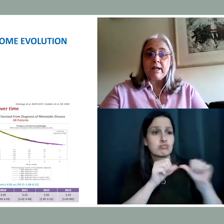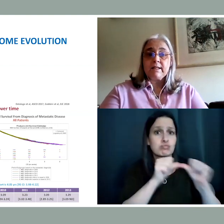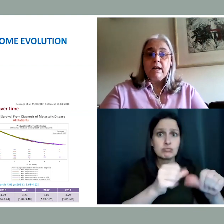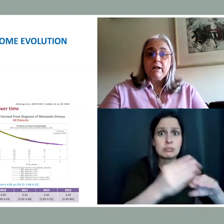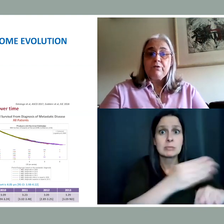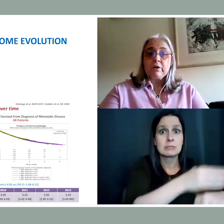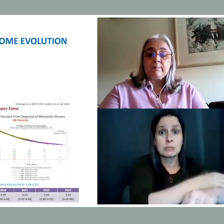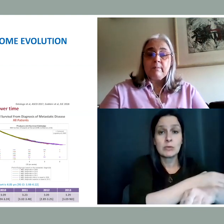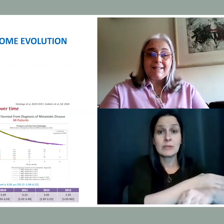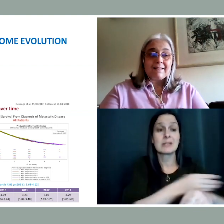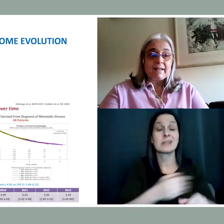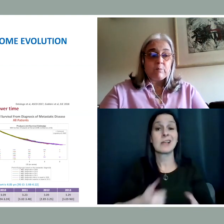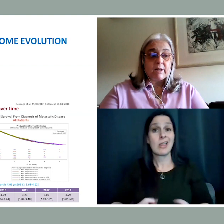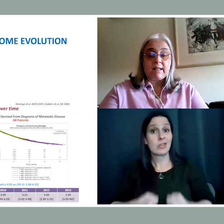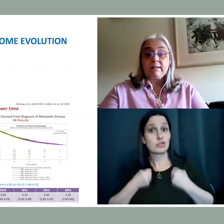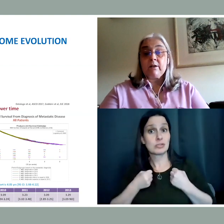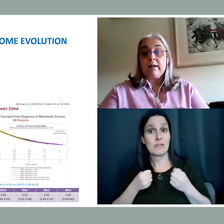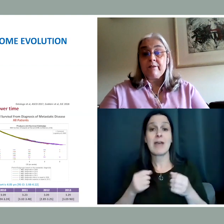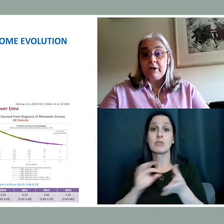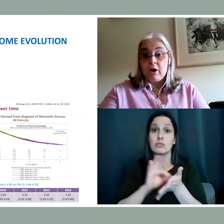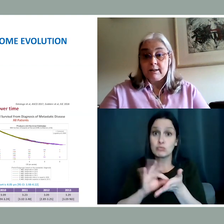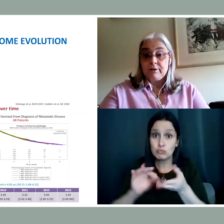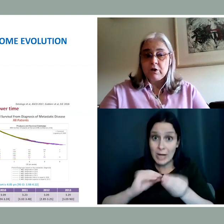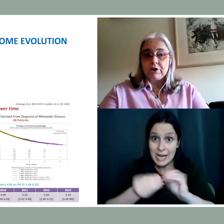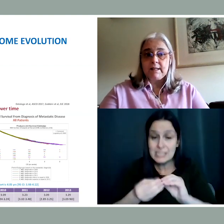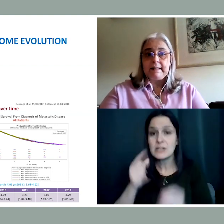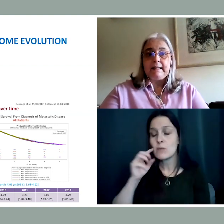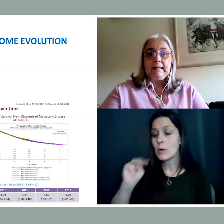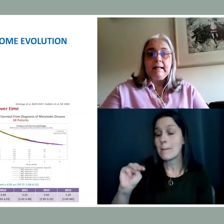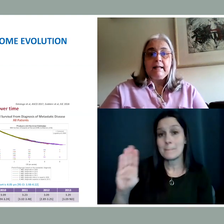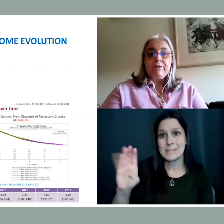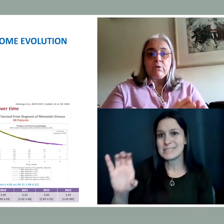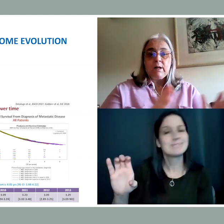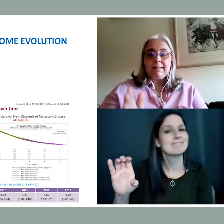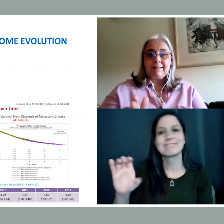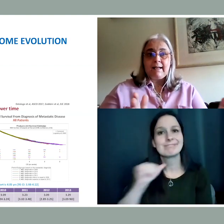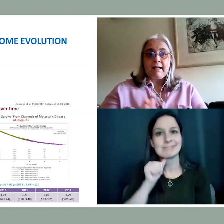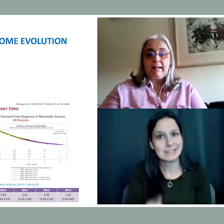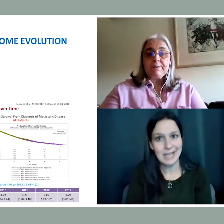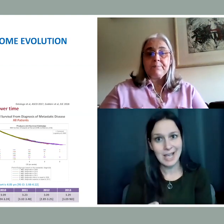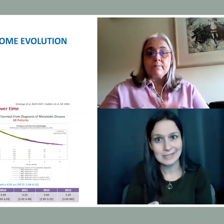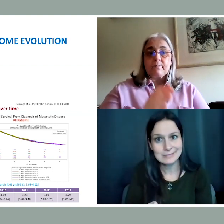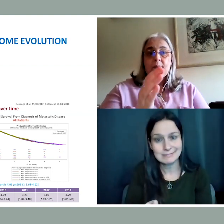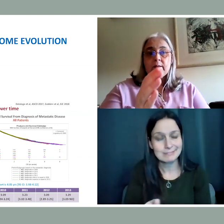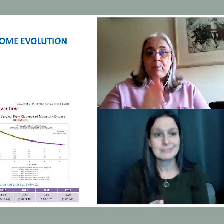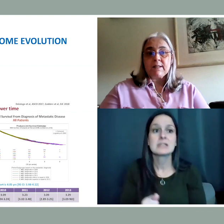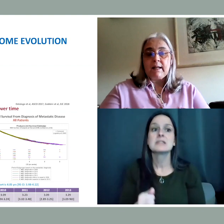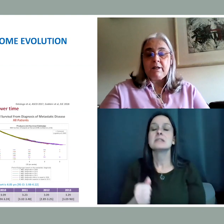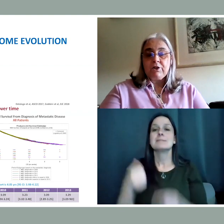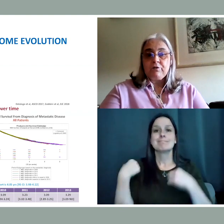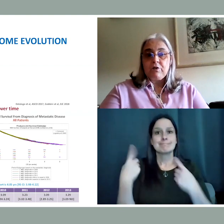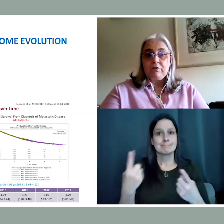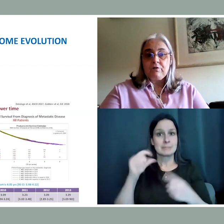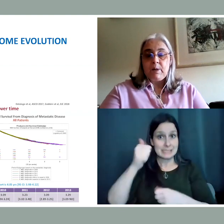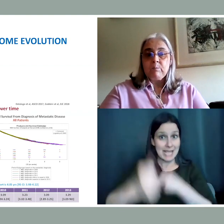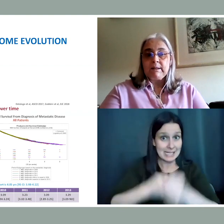survival rates for metastatic breast cancer have not, unfortunately. And throughout this decade, the